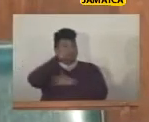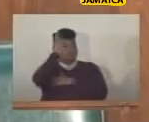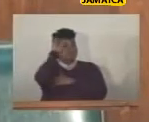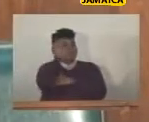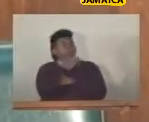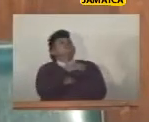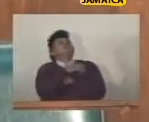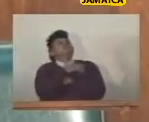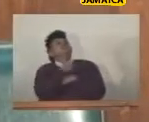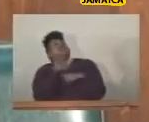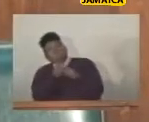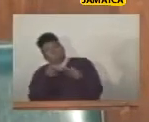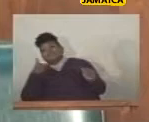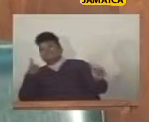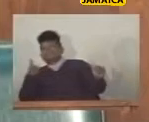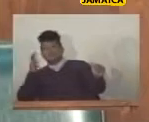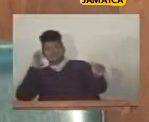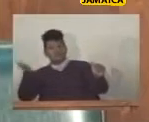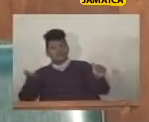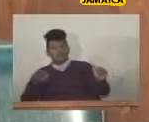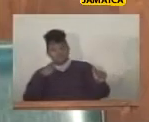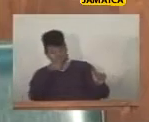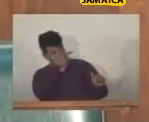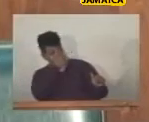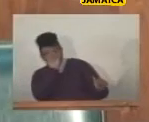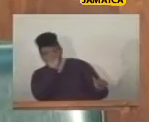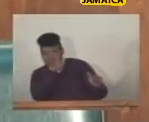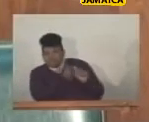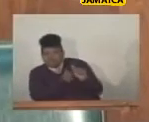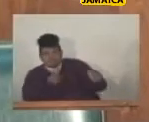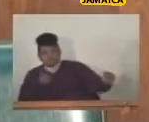back. They are going to pull back